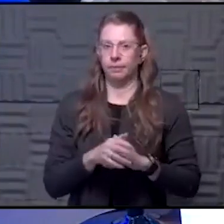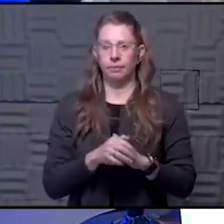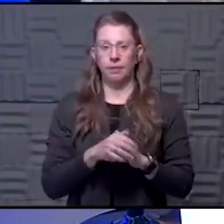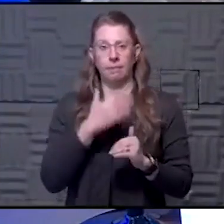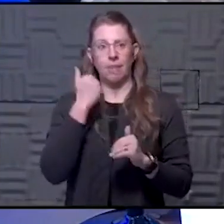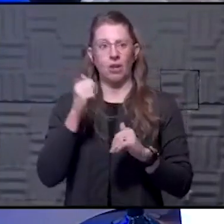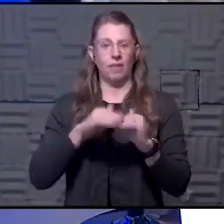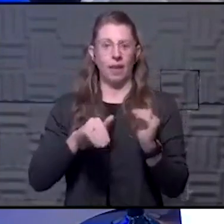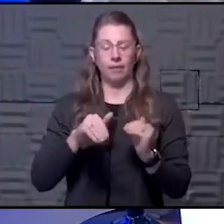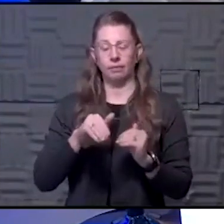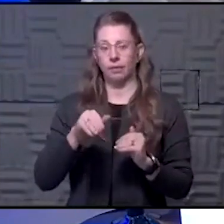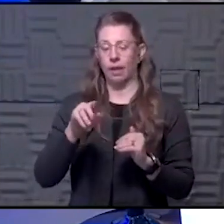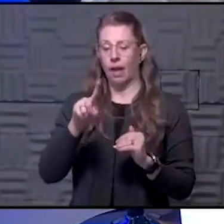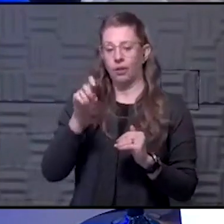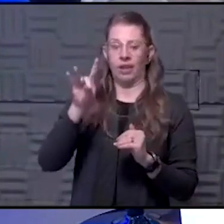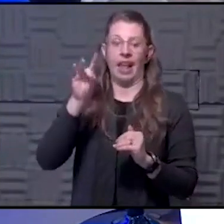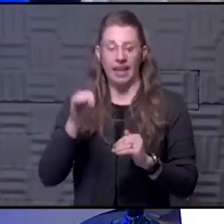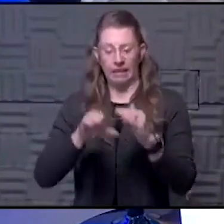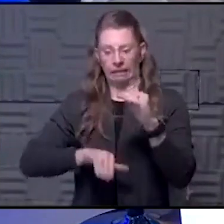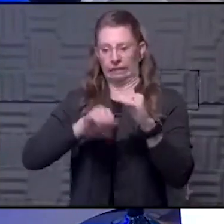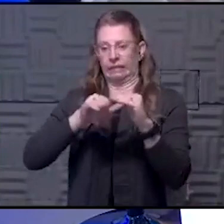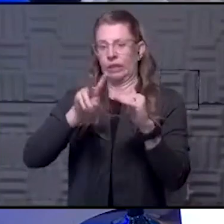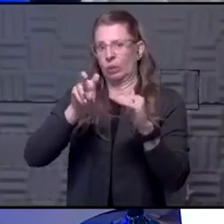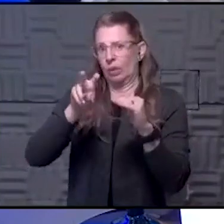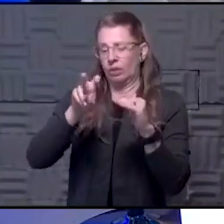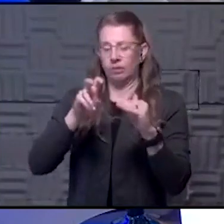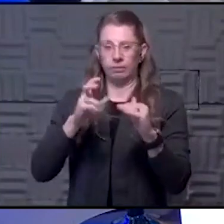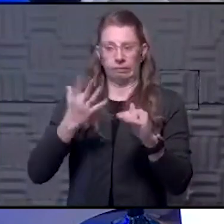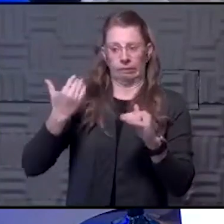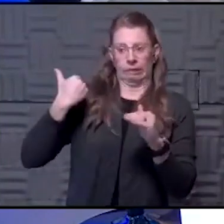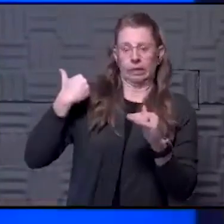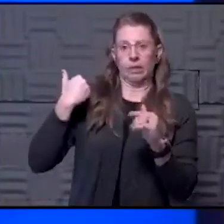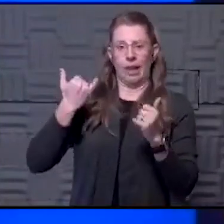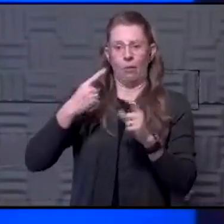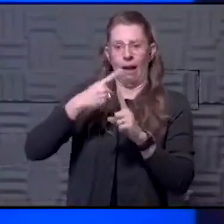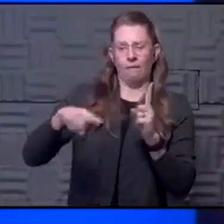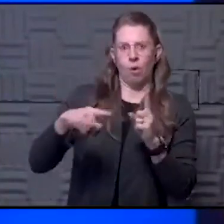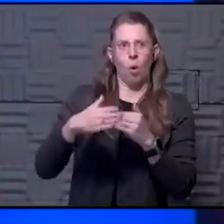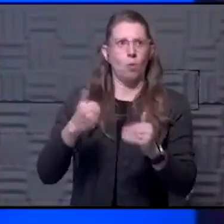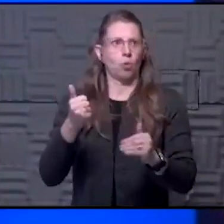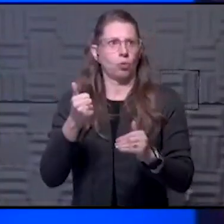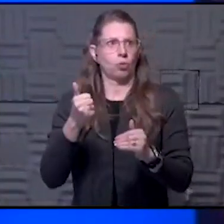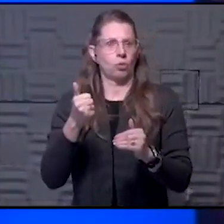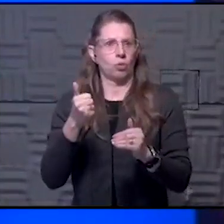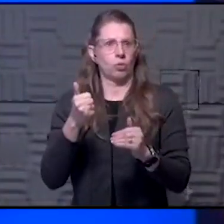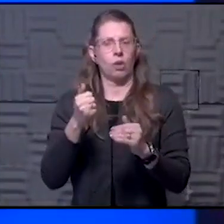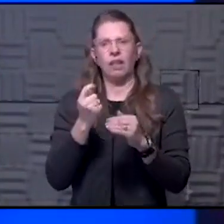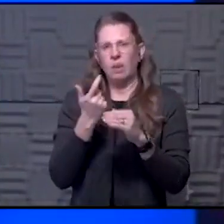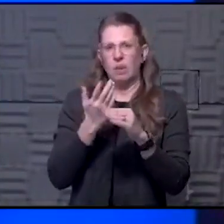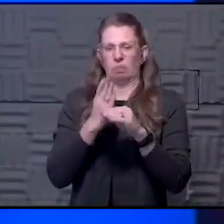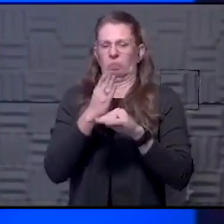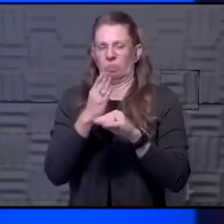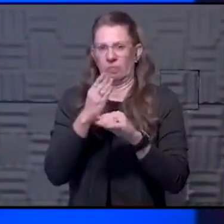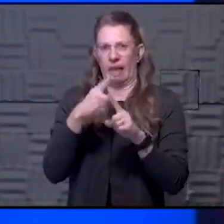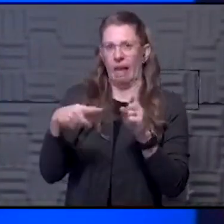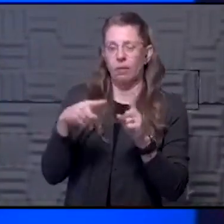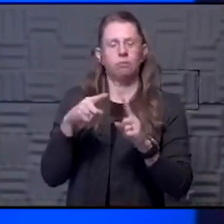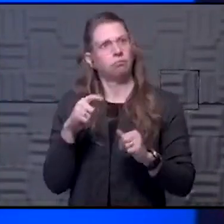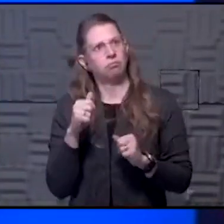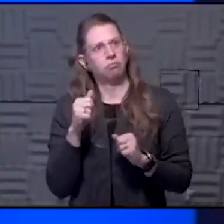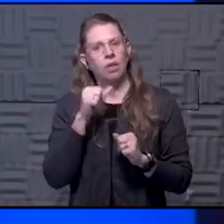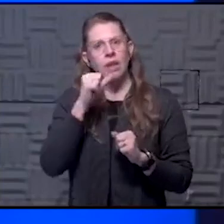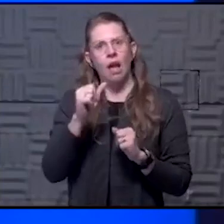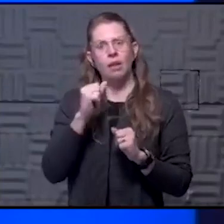or up to 200. I know, it is. We were right up there before, so we're like at almost, we're a little more than half. But, well, no, not